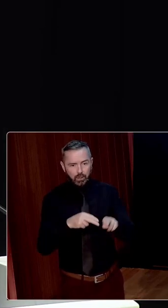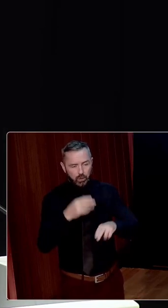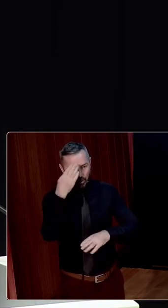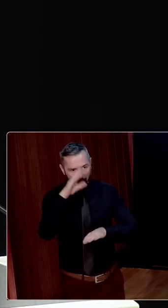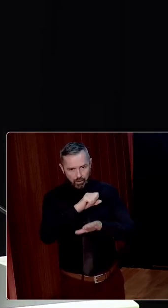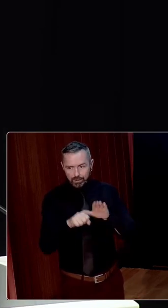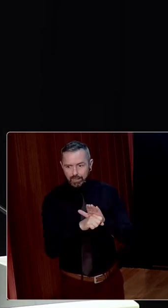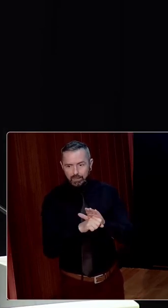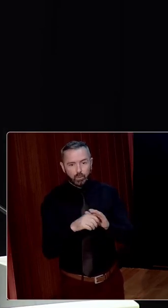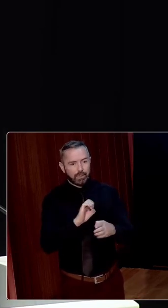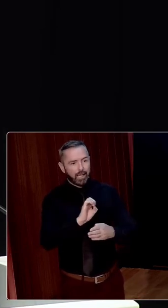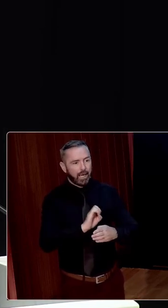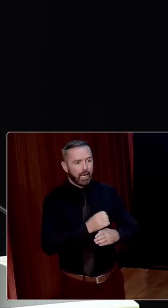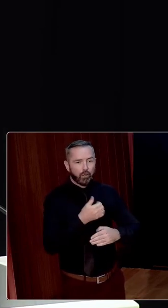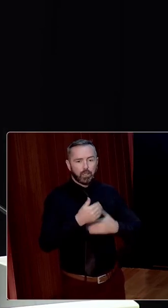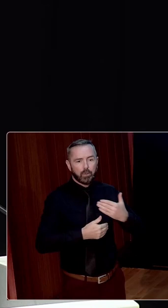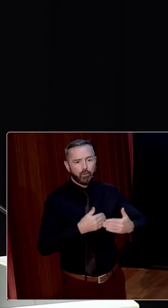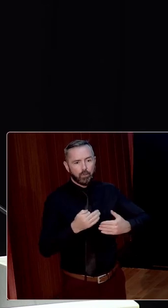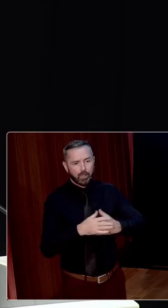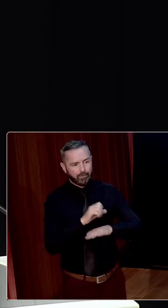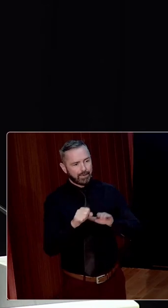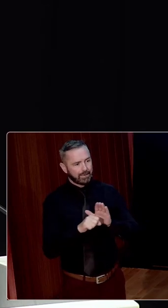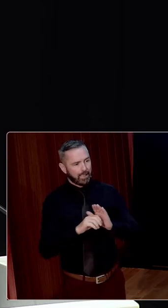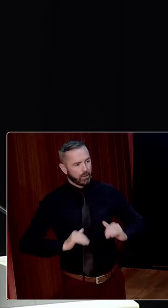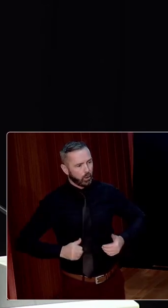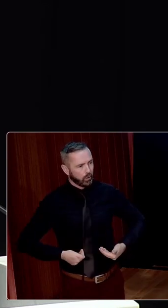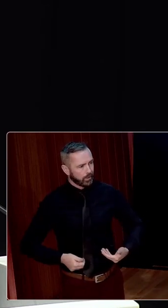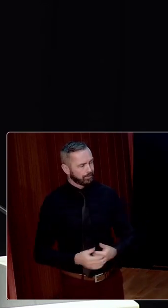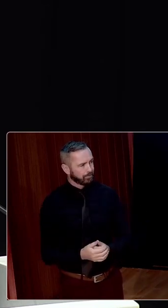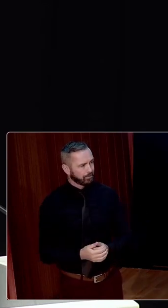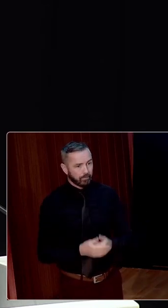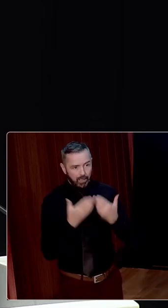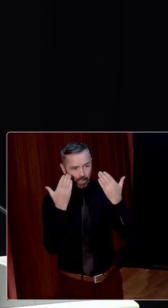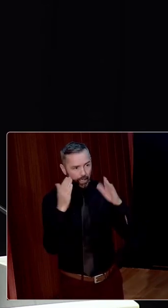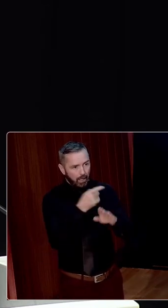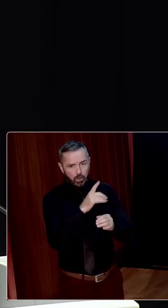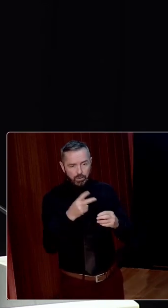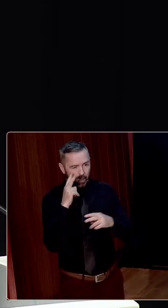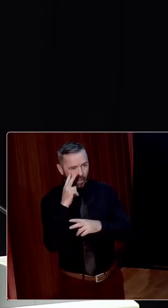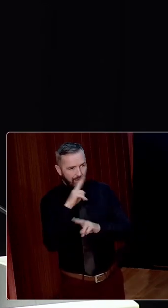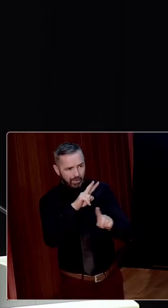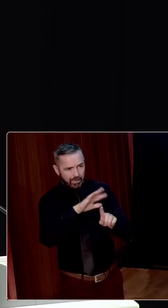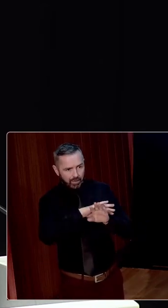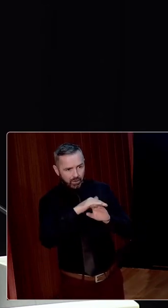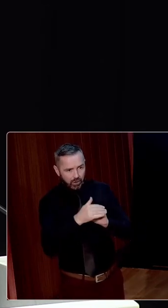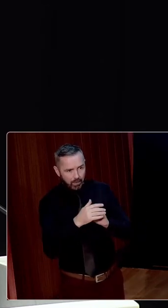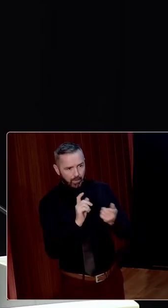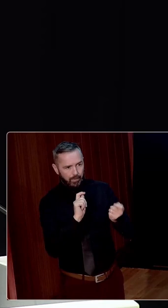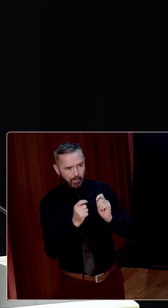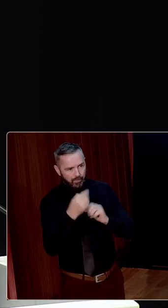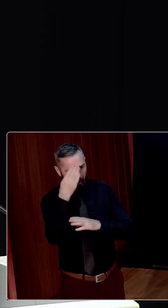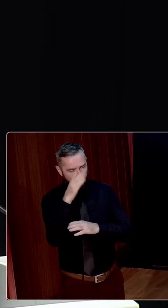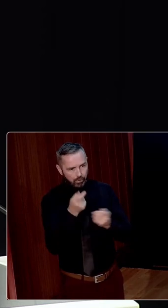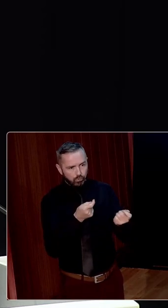in many senses an early performance of its statehood, allowing us to witness the shaping and honing of the Irish